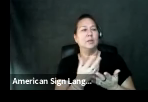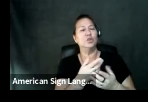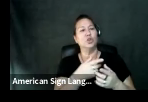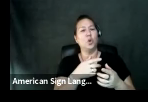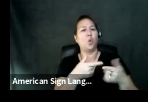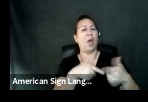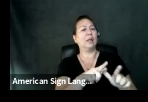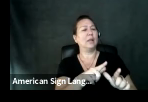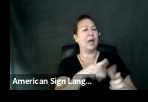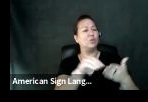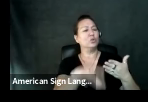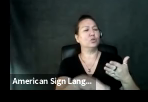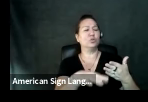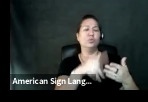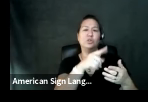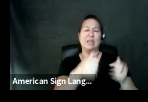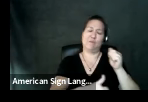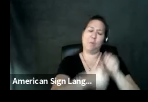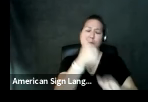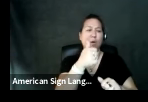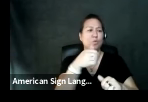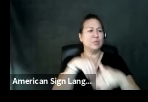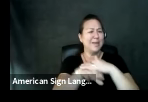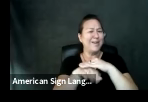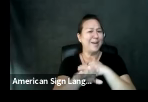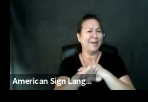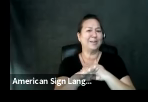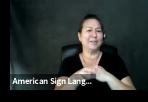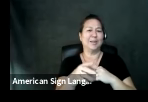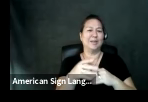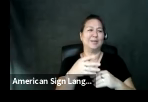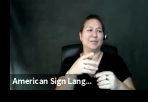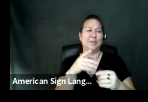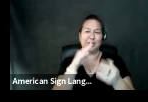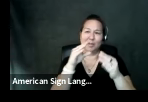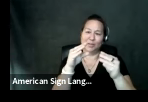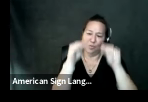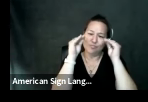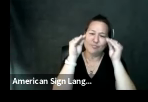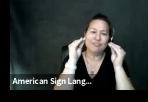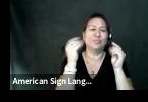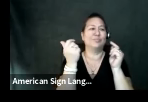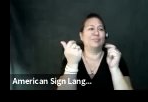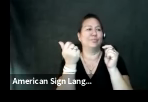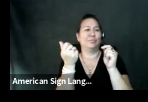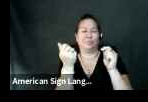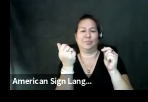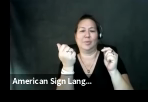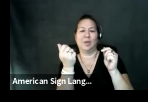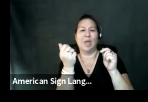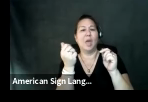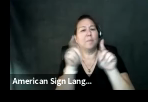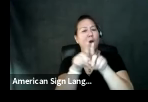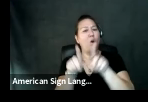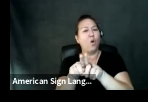their curriculum, to their instruction throughout the day, and then the most successful in obtaining the goals agreed upon